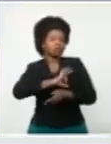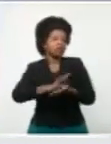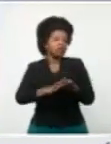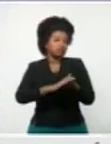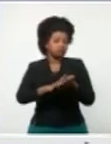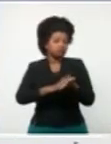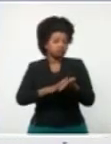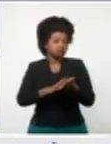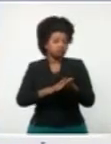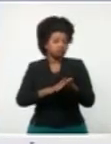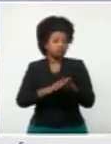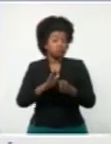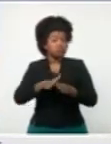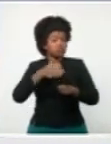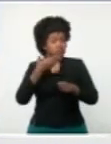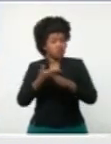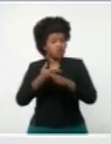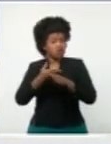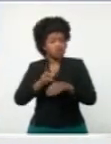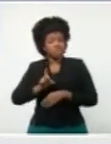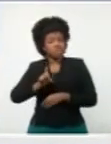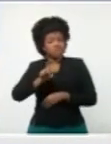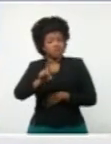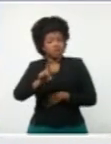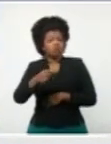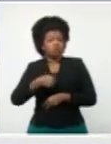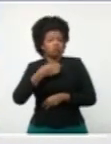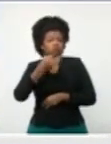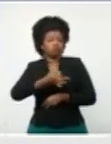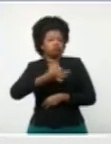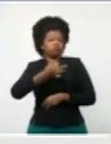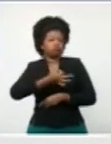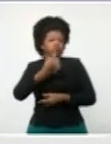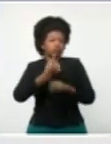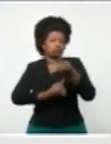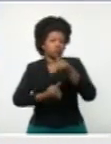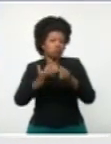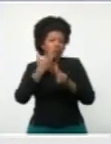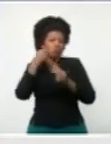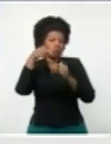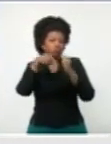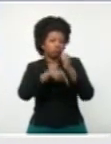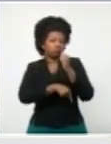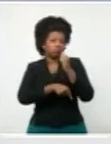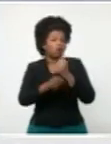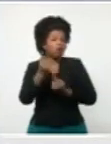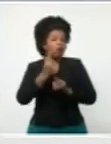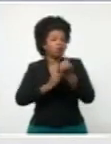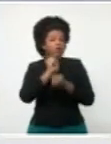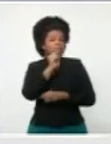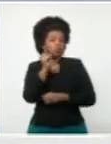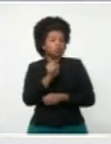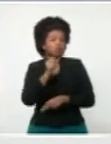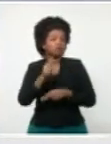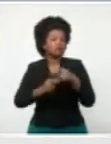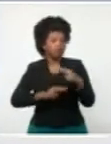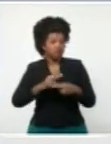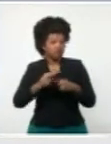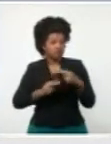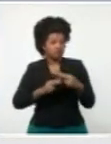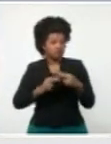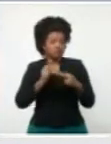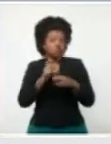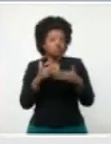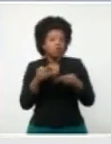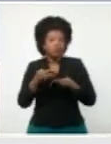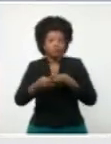By age groups, the group of 20 to 39 years, 3 cases, and from 40